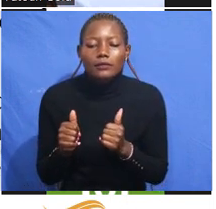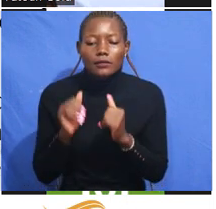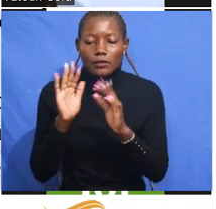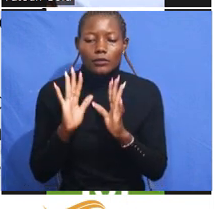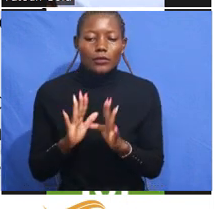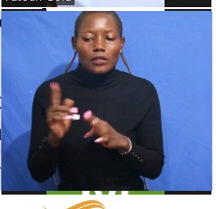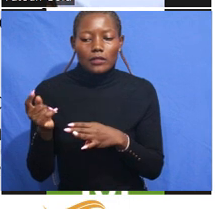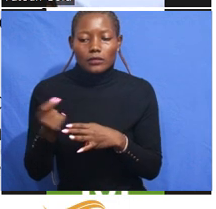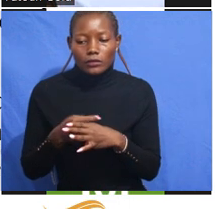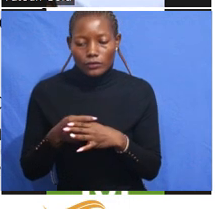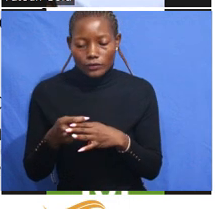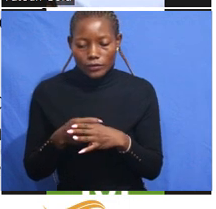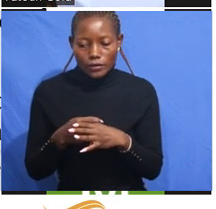training